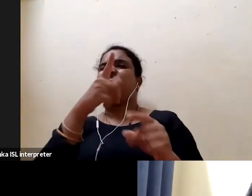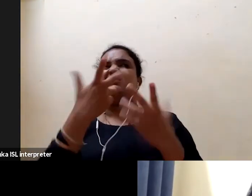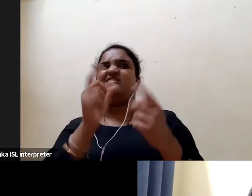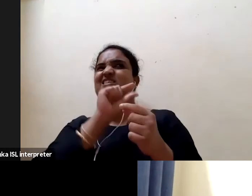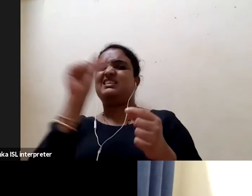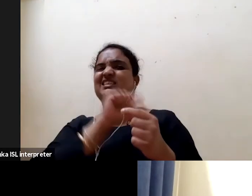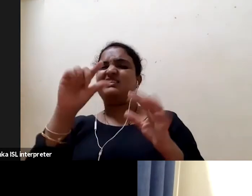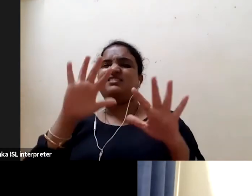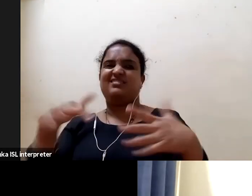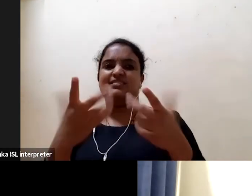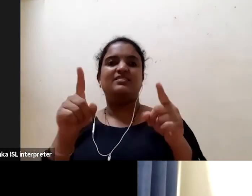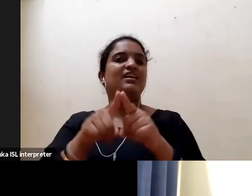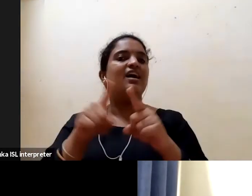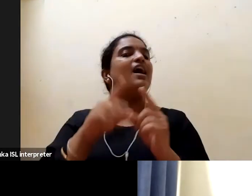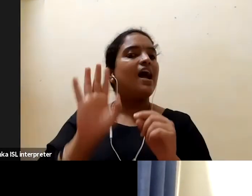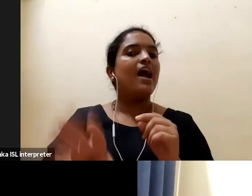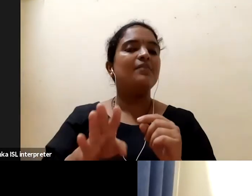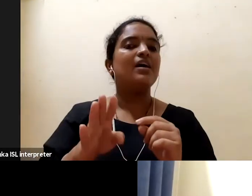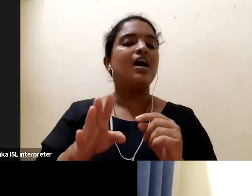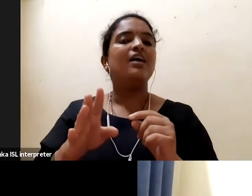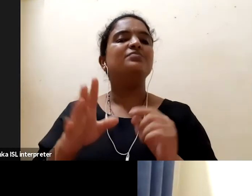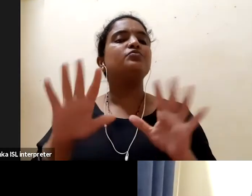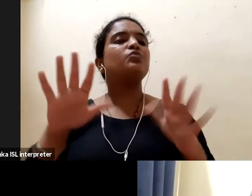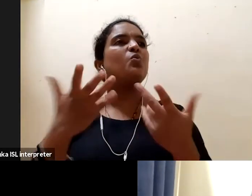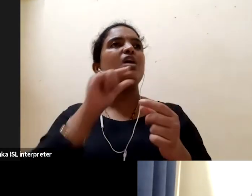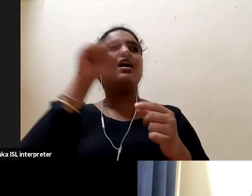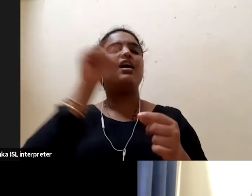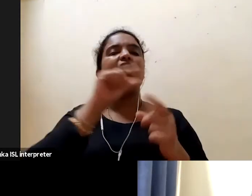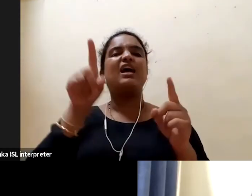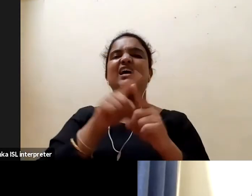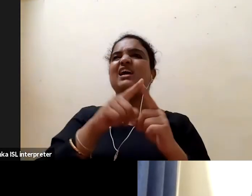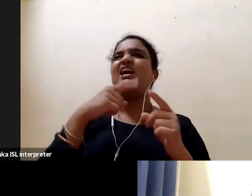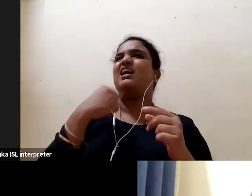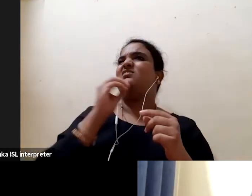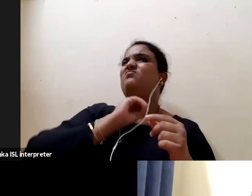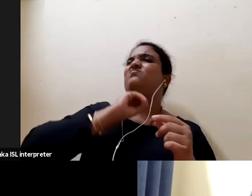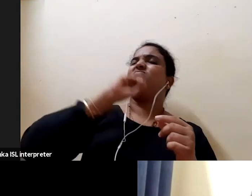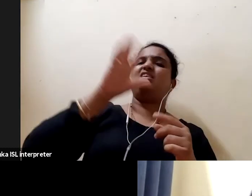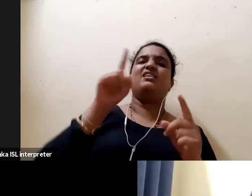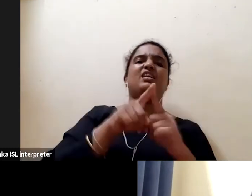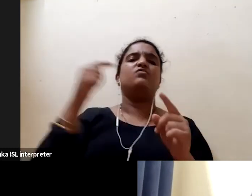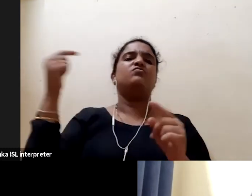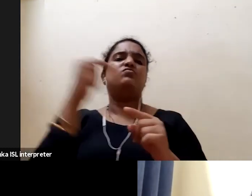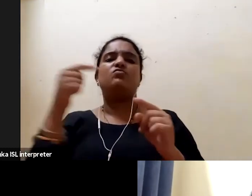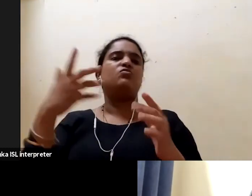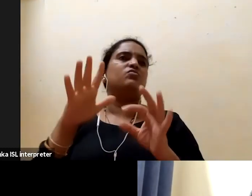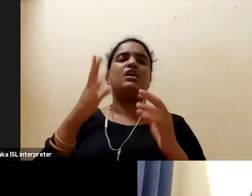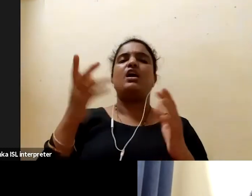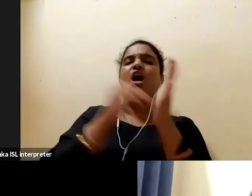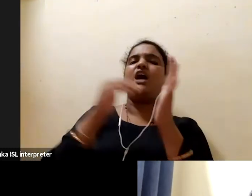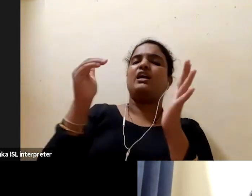my blog? Because it's like you're writing everything to suit the SEO, like a certain phrase has to appear so many